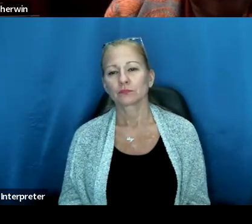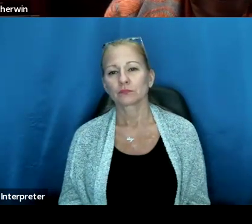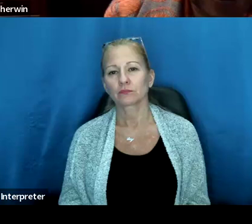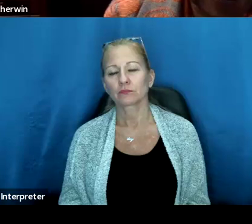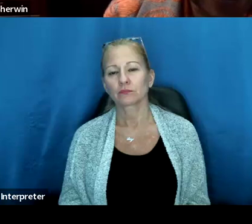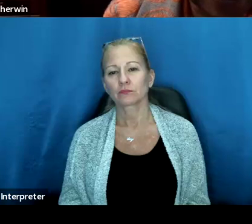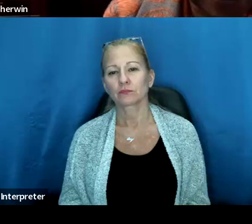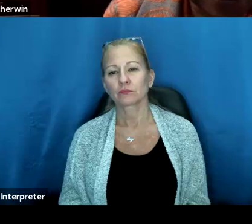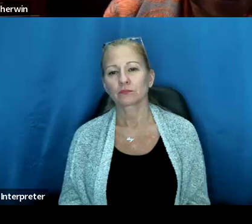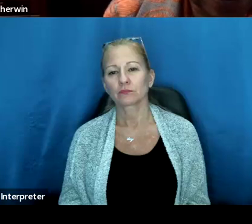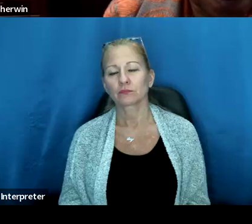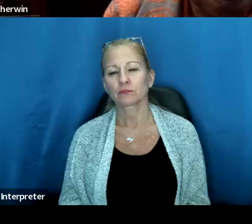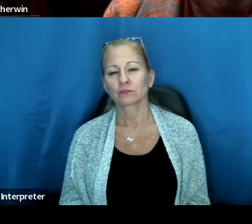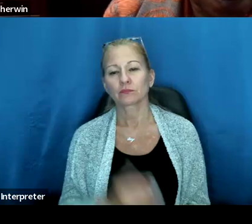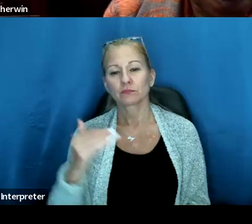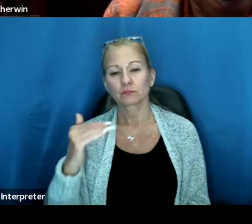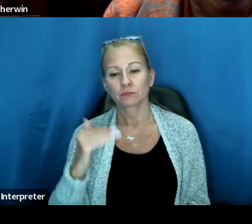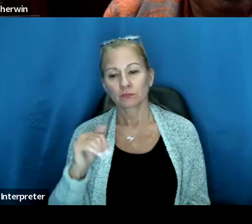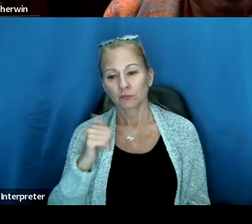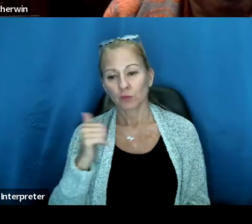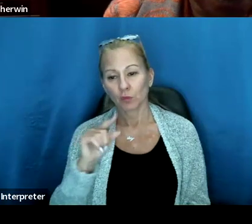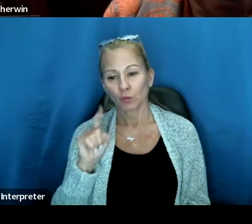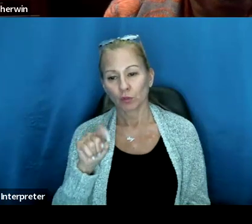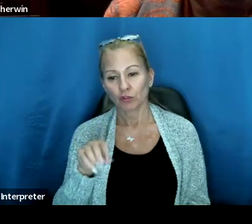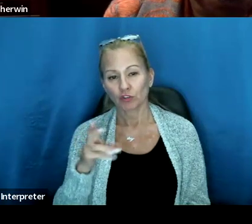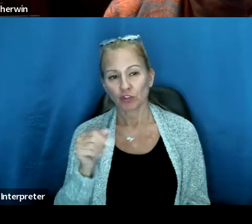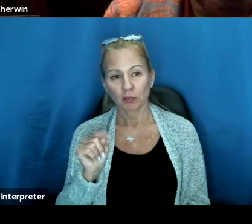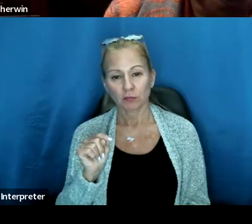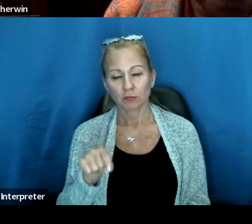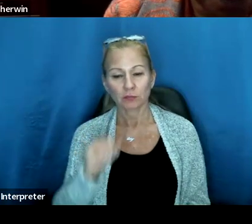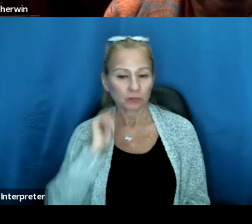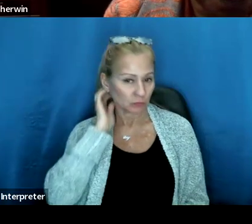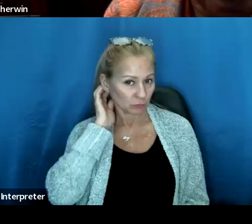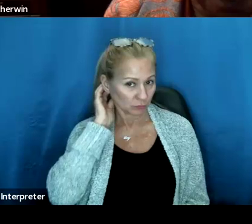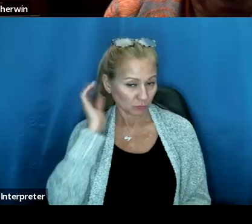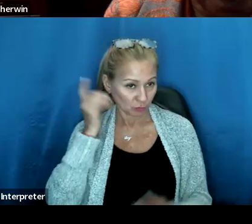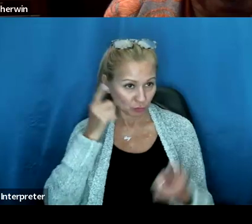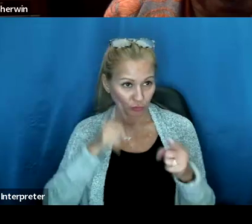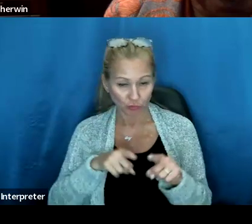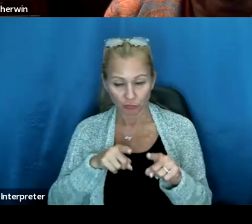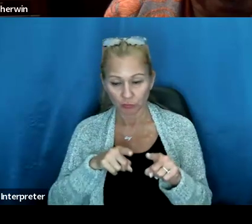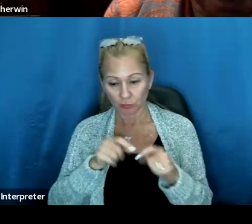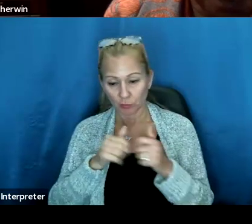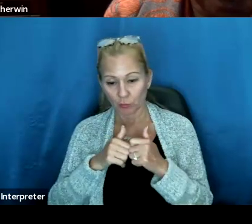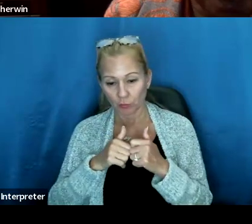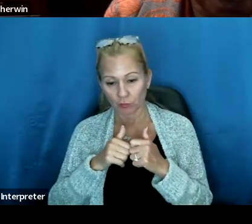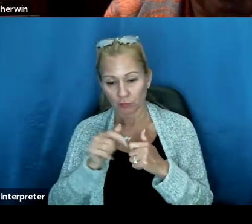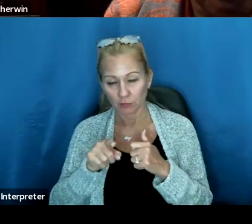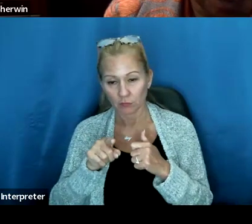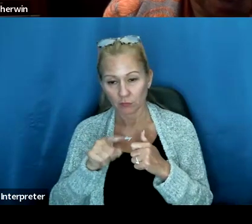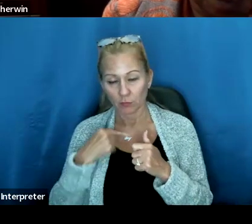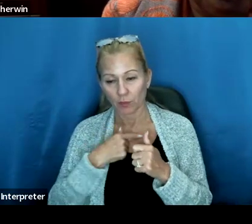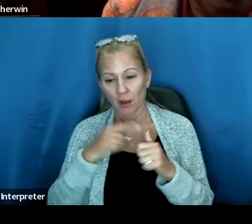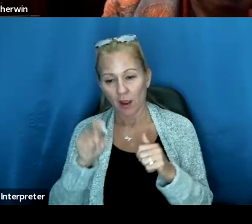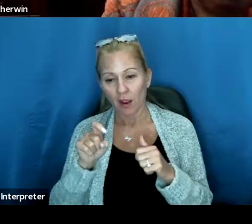awesome. All right, there's another question in the chat. I agree with we